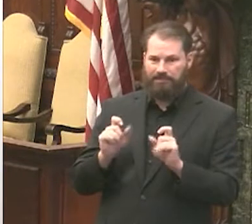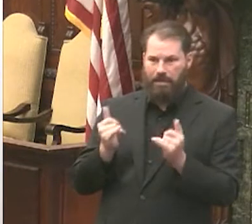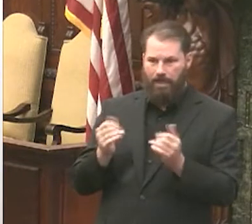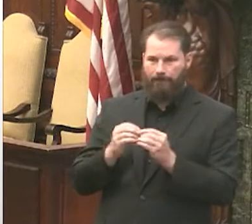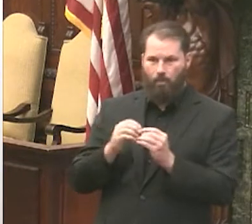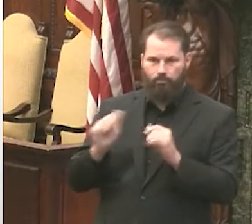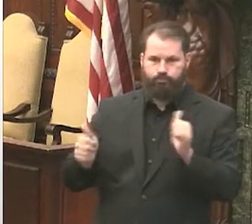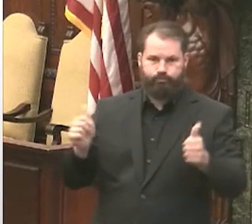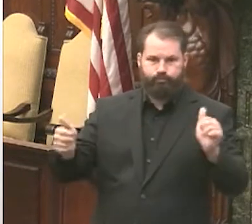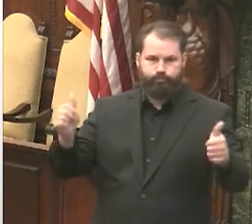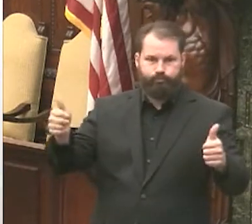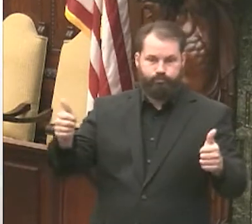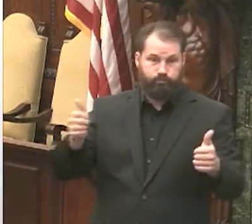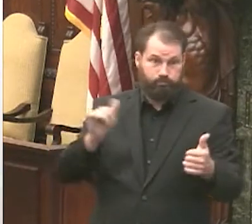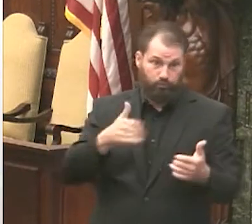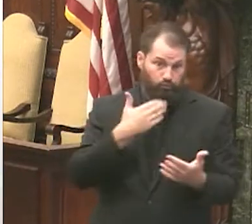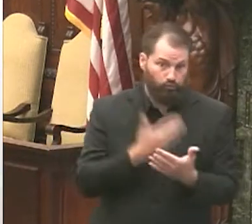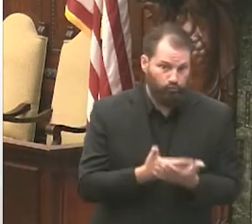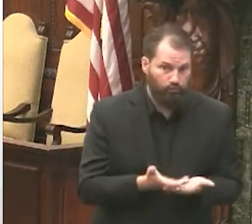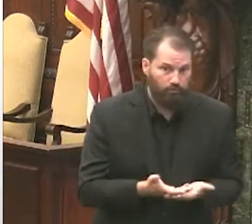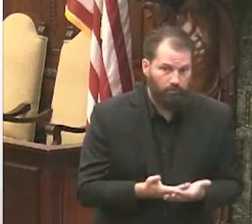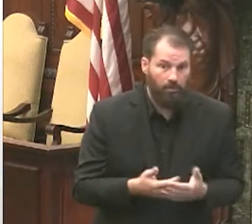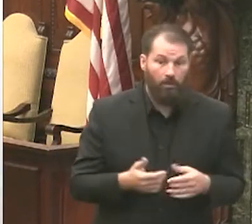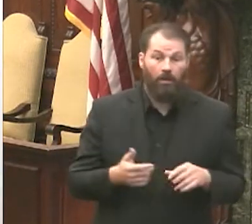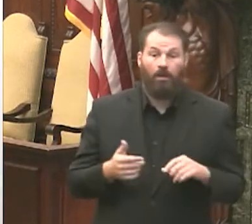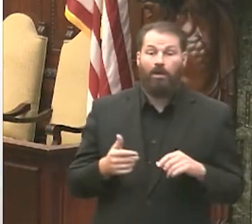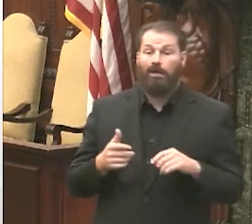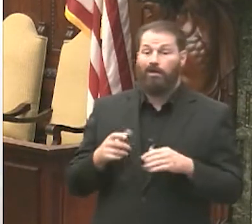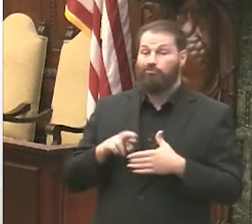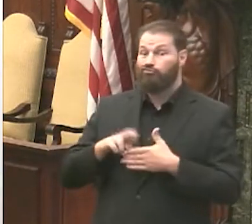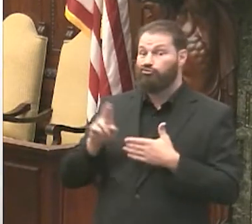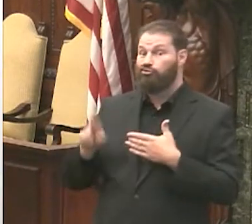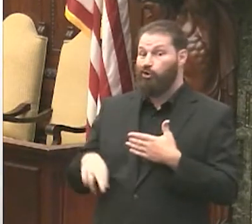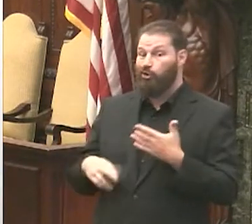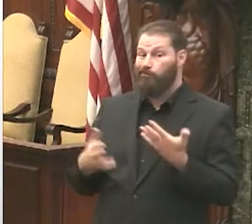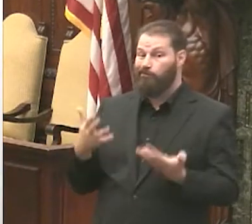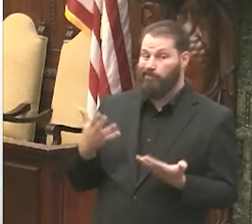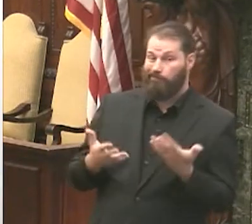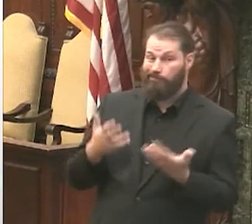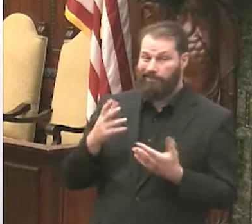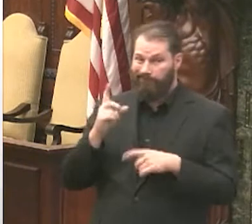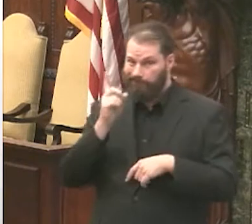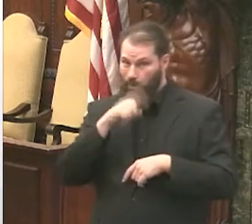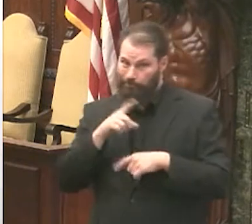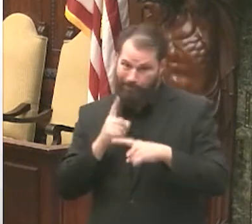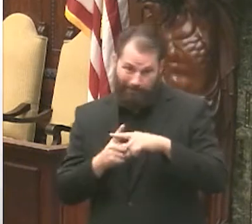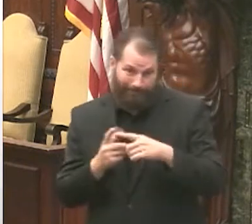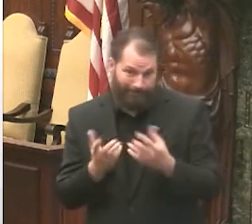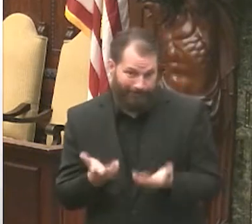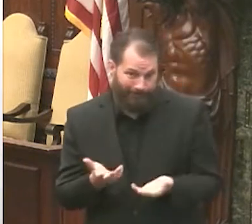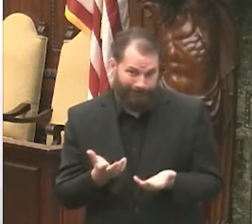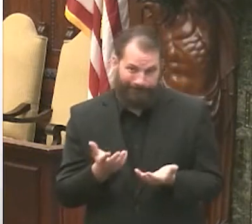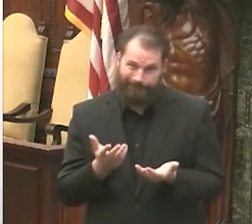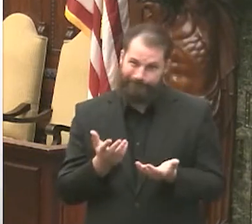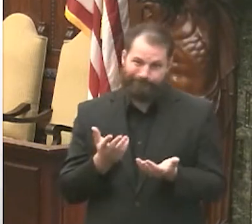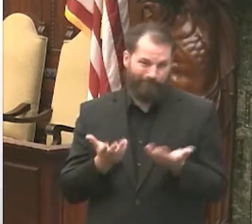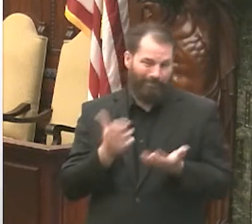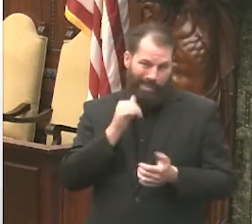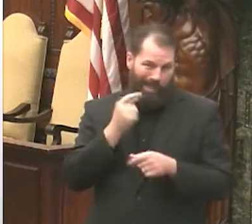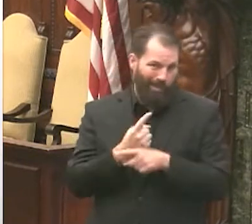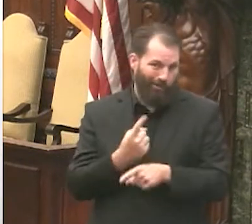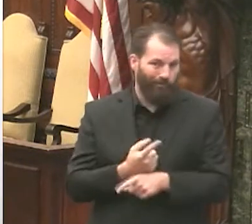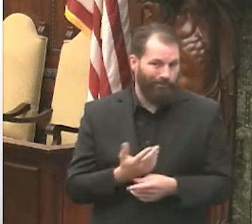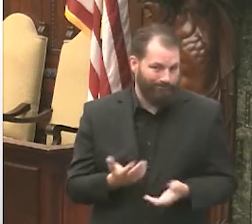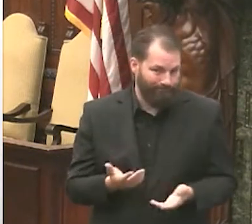That's good, but the results may be false positive. And not everyone gets a standard test, a PCR test, to confirm